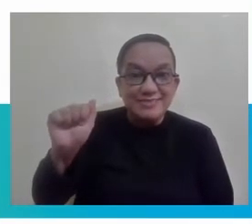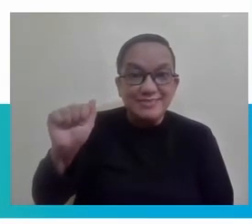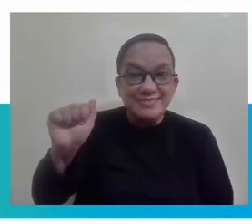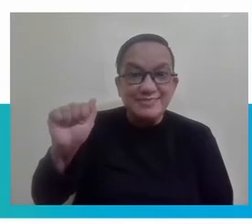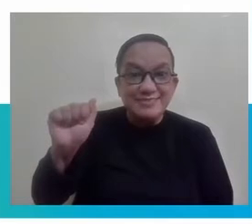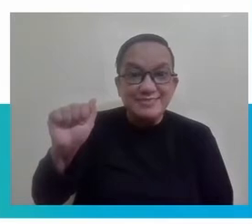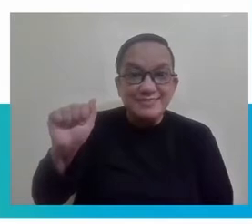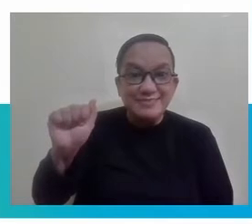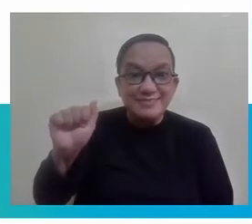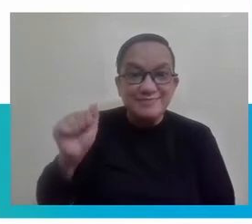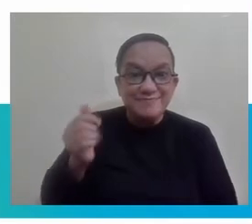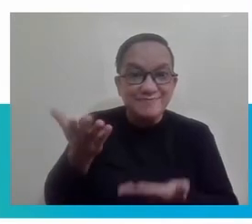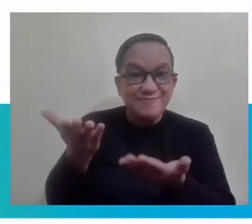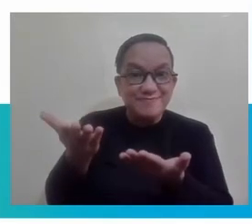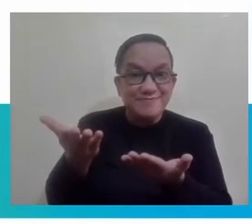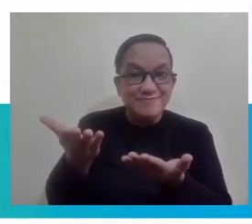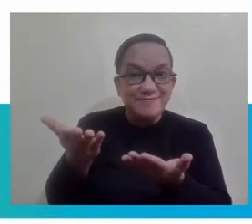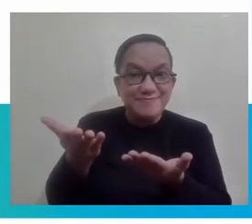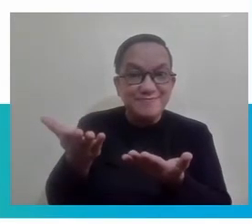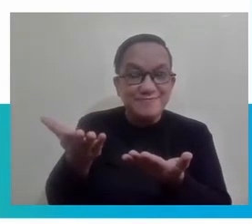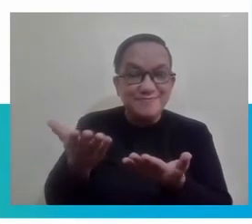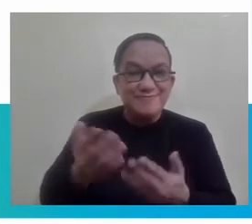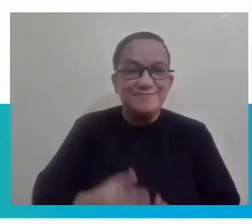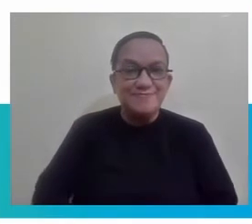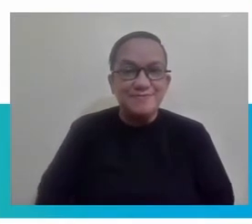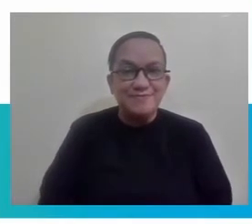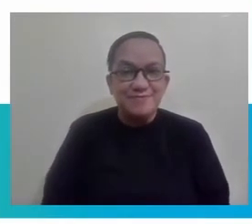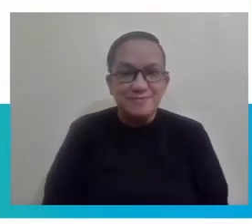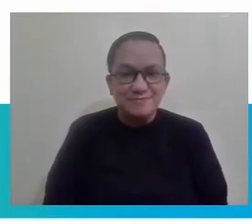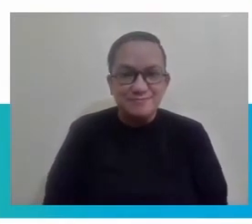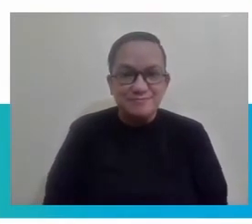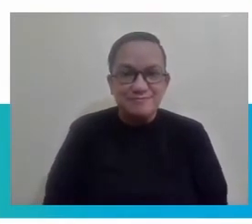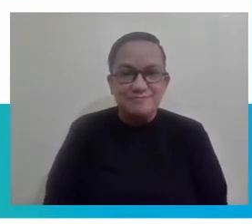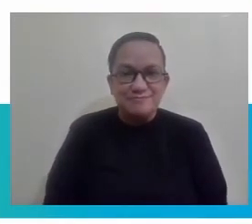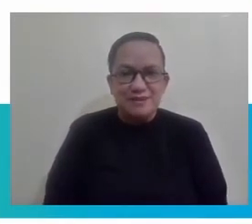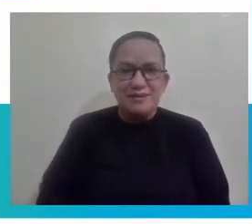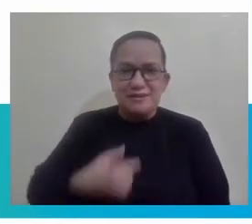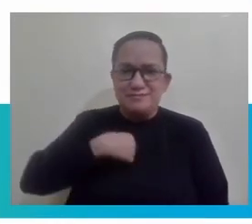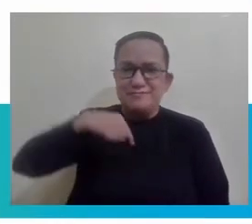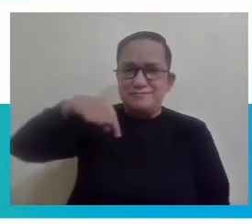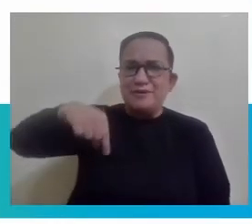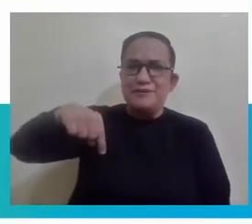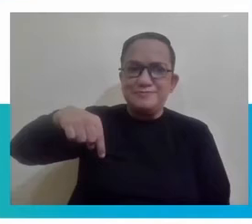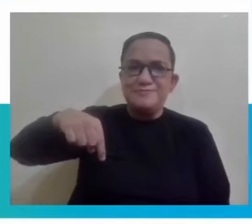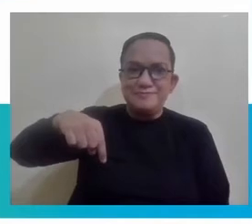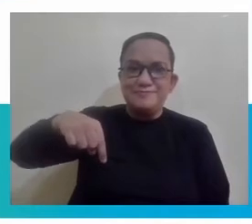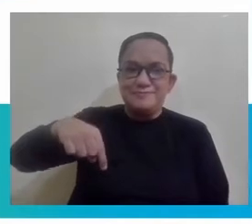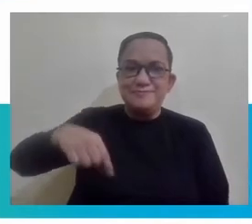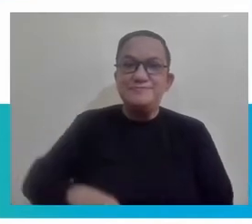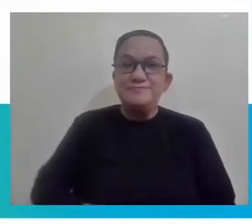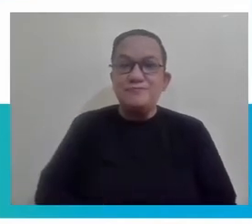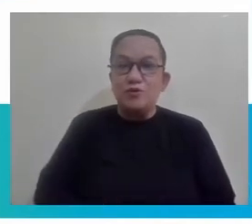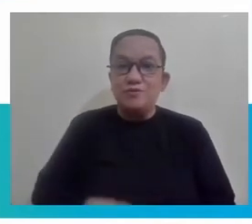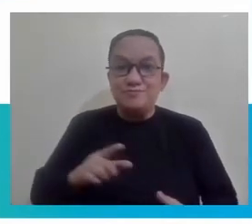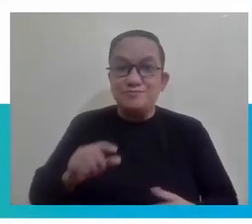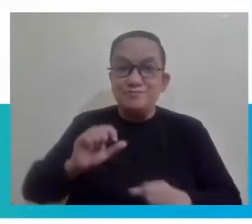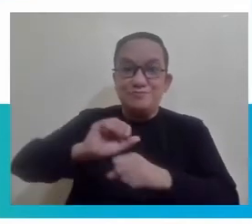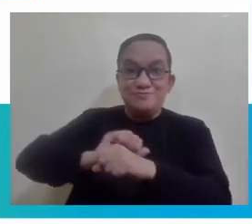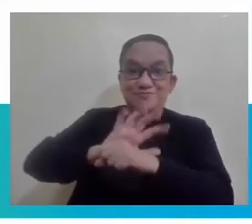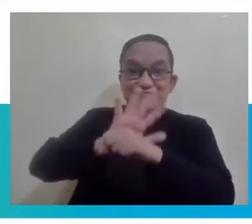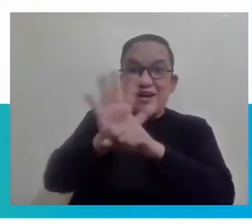Yeah, the pandemic situation here, we face a lot of pandemic situation here